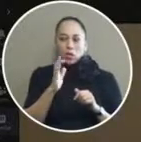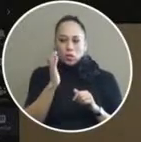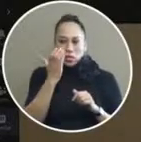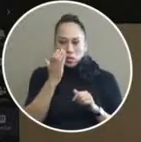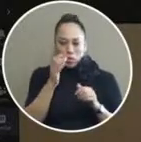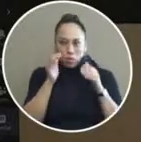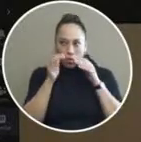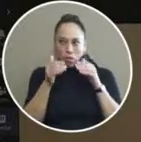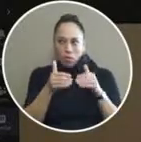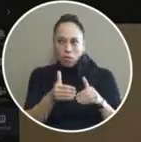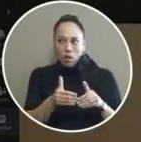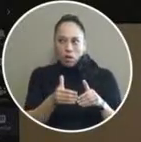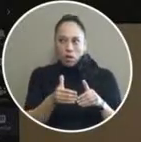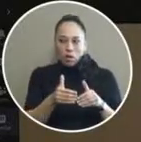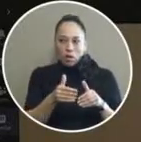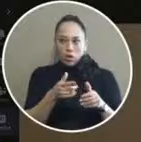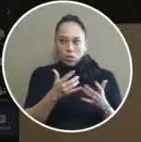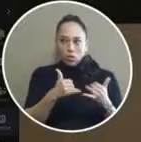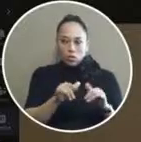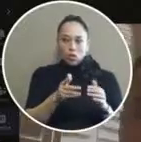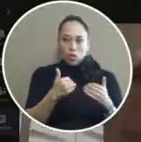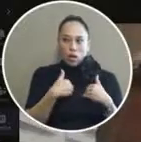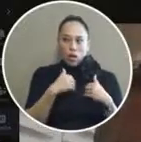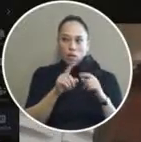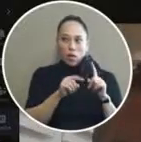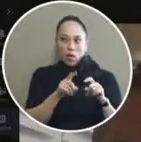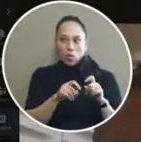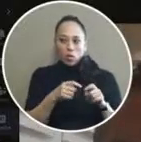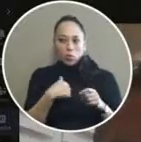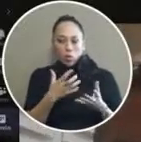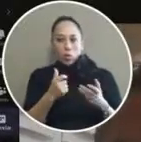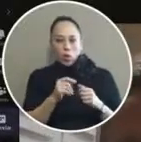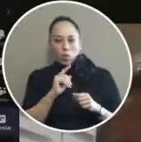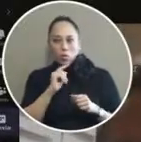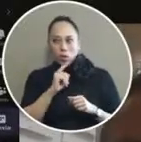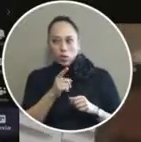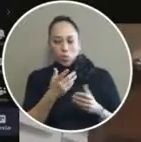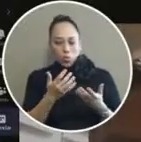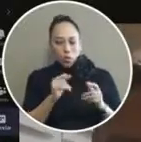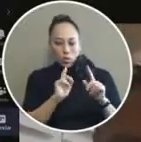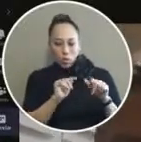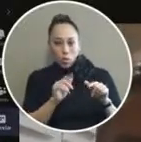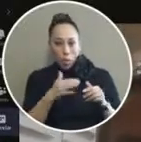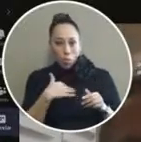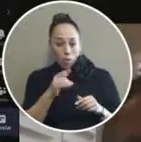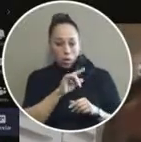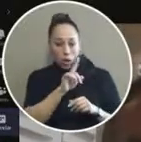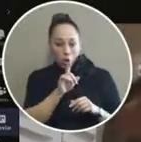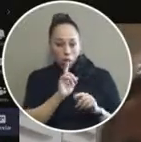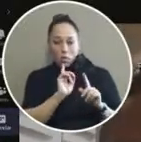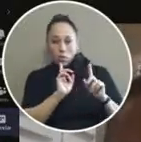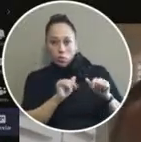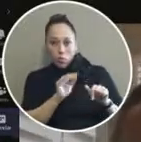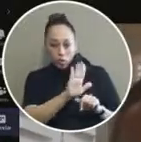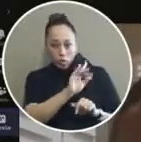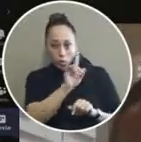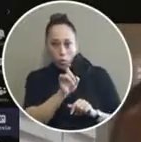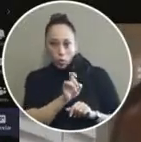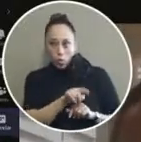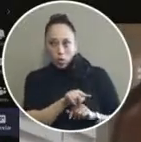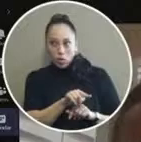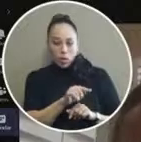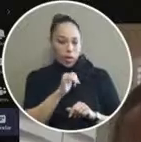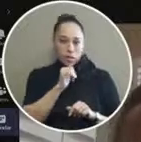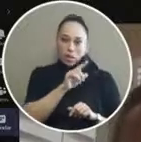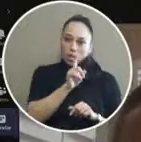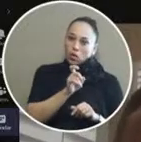on the fact that you're not, you still have questions. So we want to make sure we answer these questions. But when we answer the question, and then it's not the